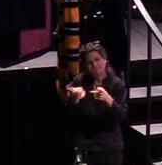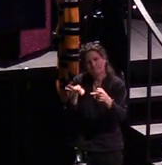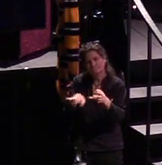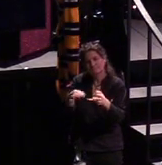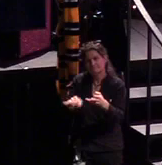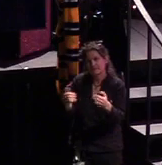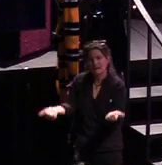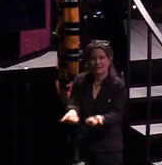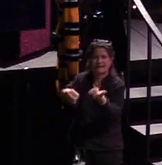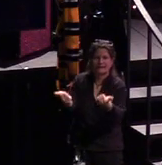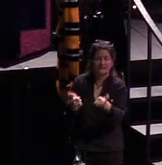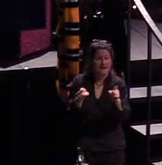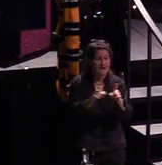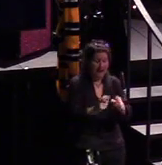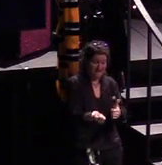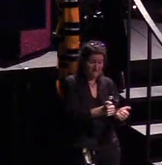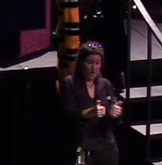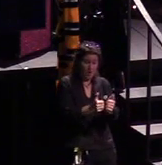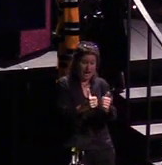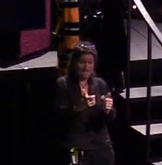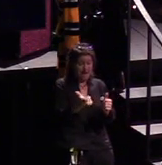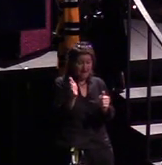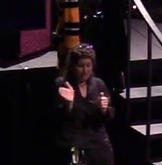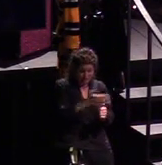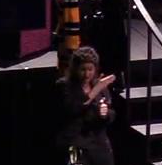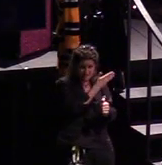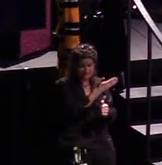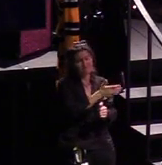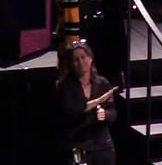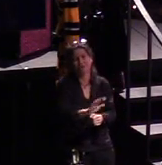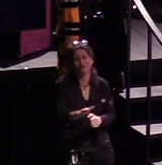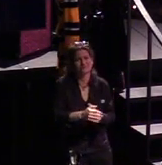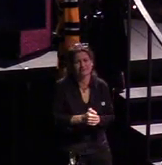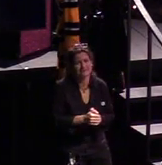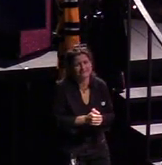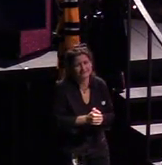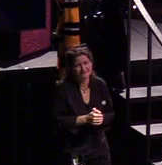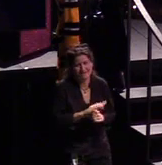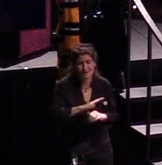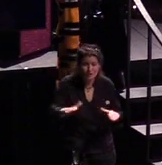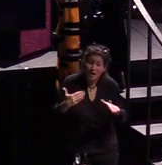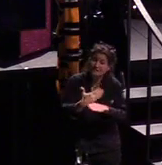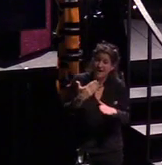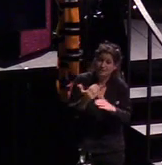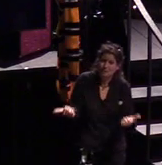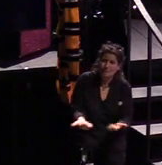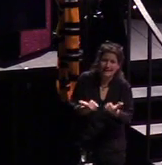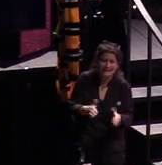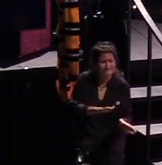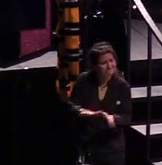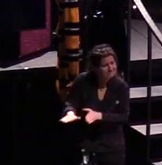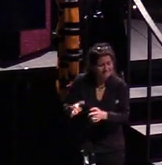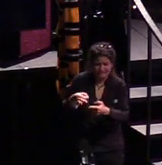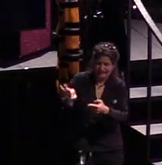a level on a video game is not it's not a task II complete it's more useful to